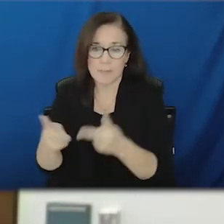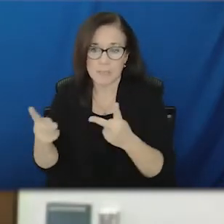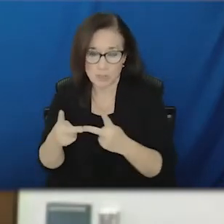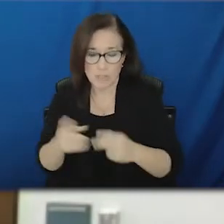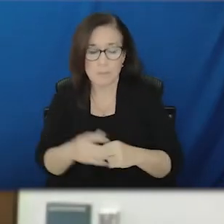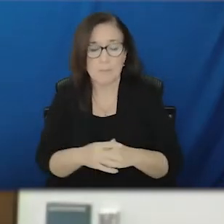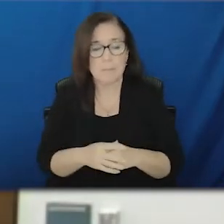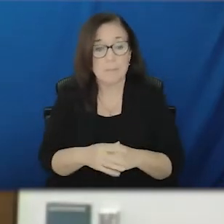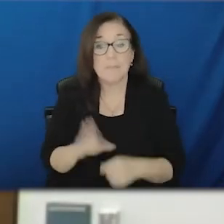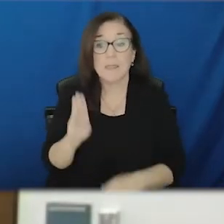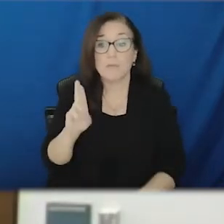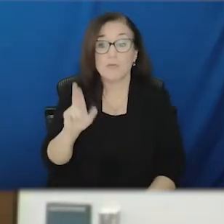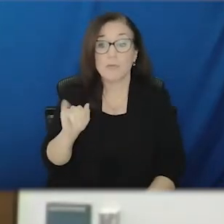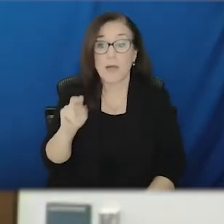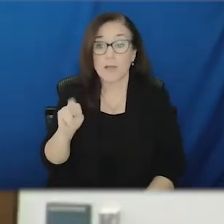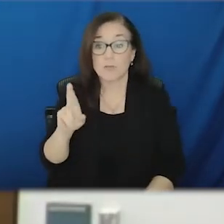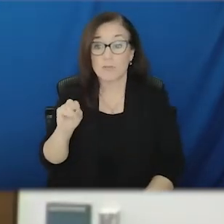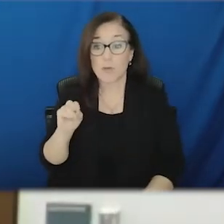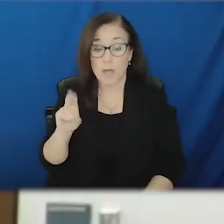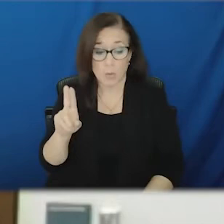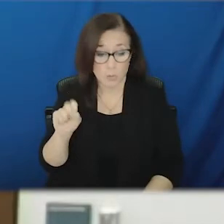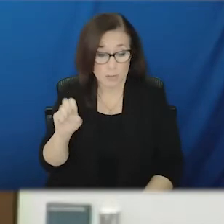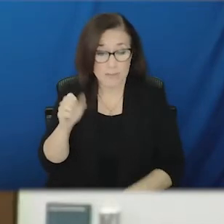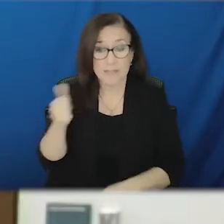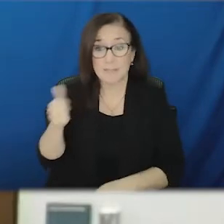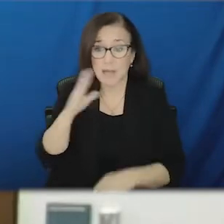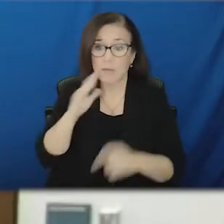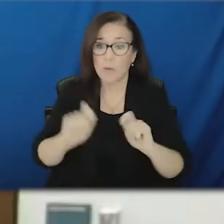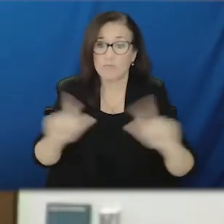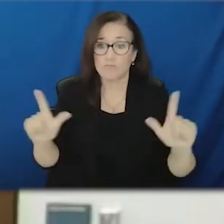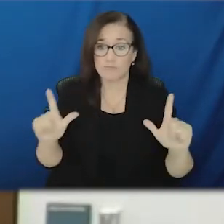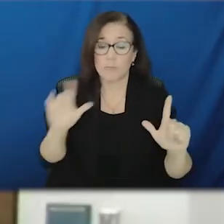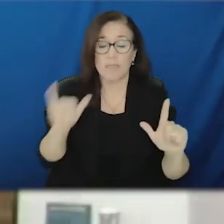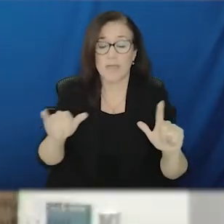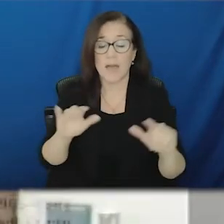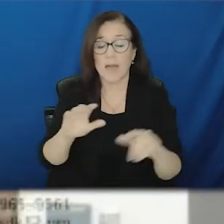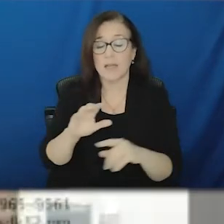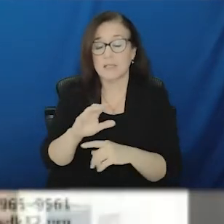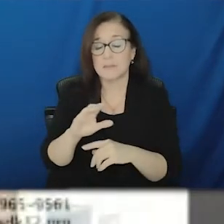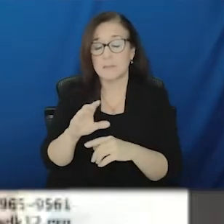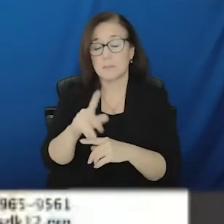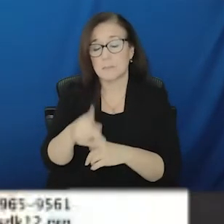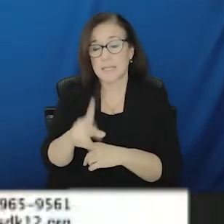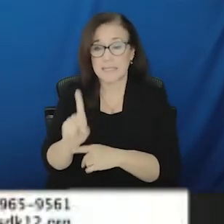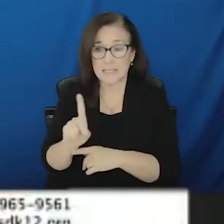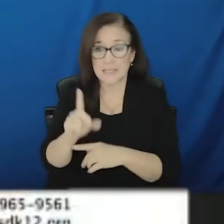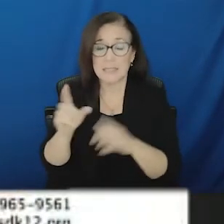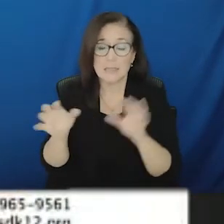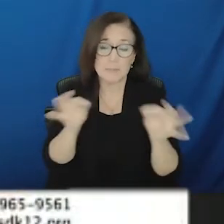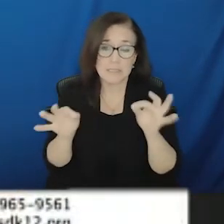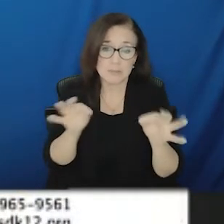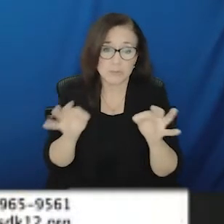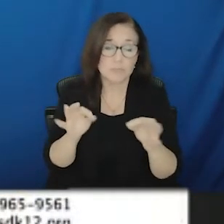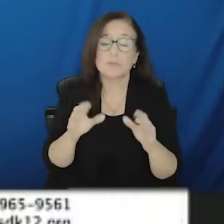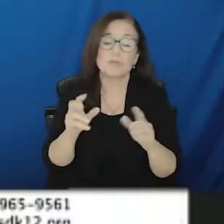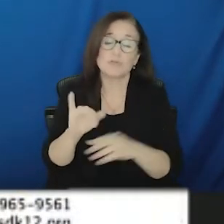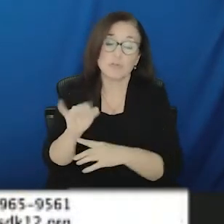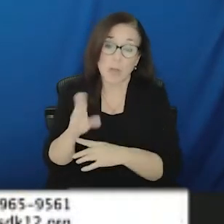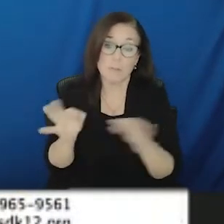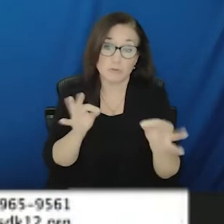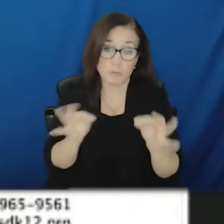Brian Rouse will put up on the screen the job description. So you'll notice